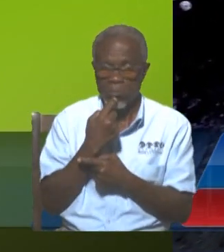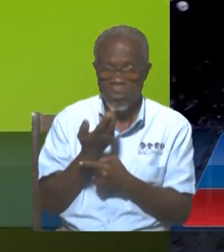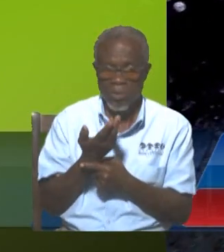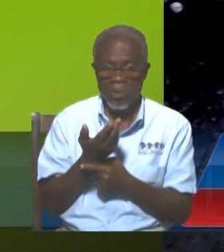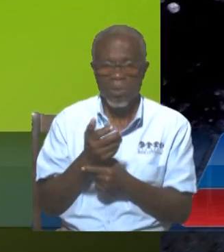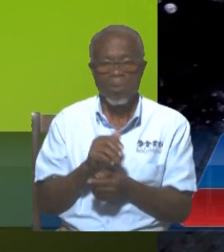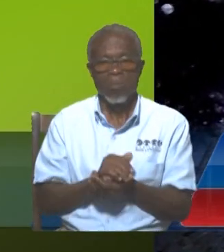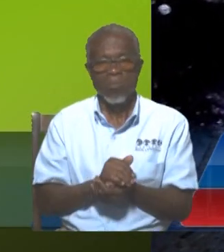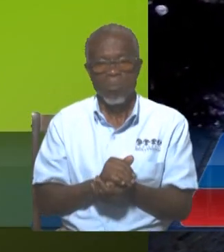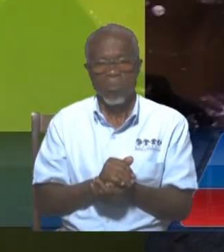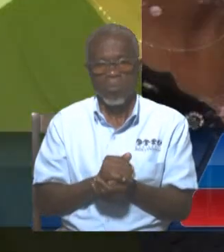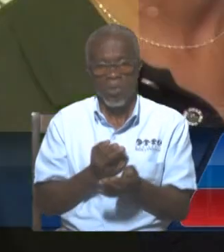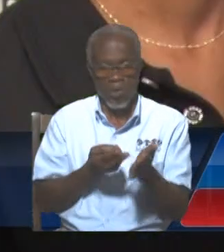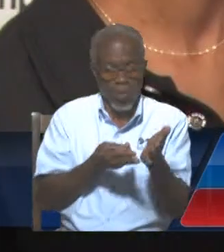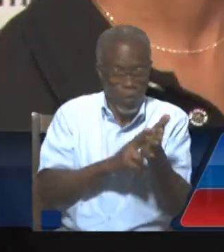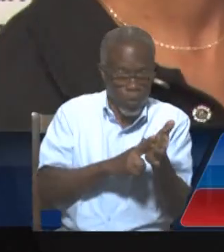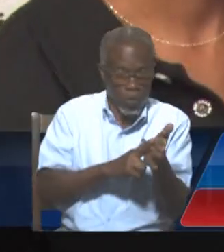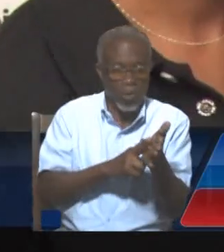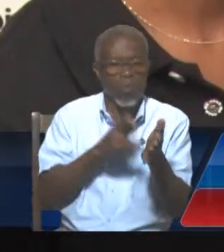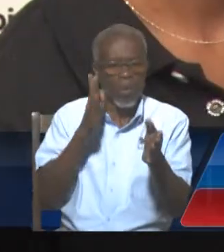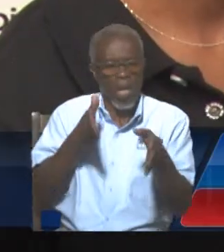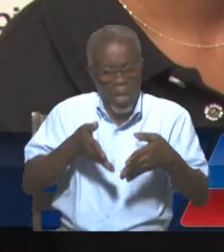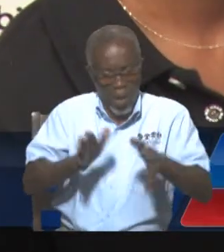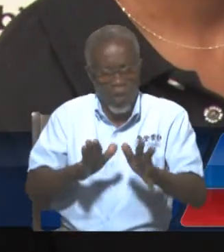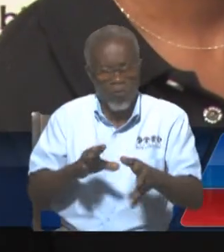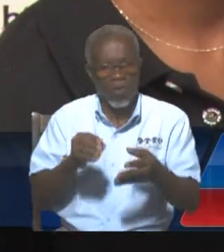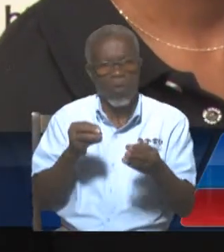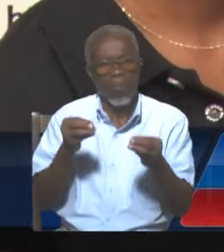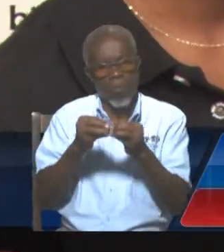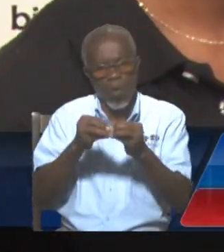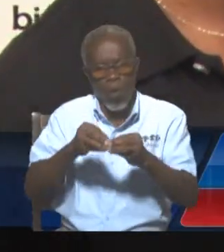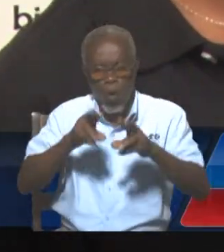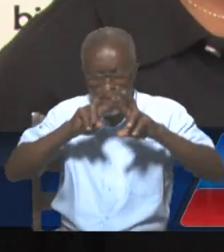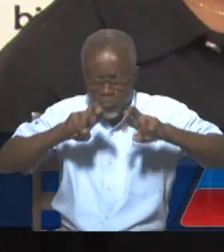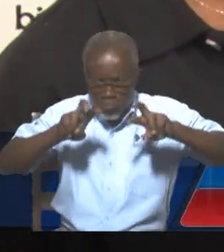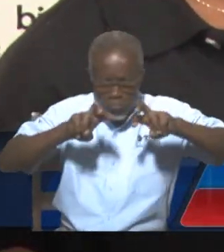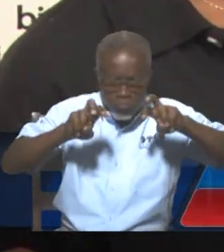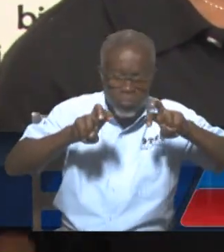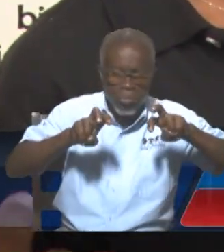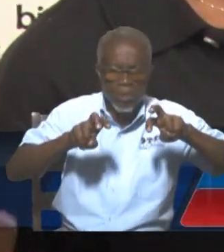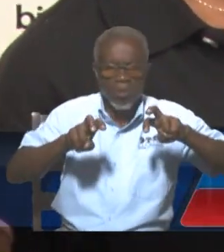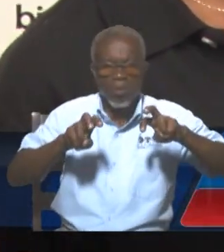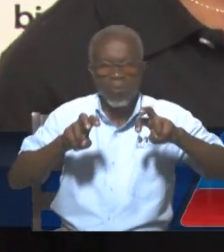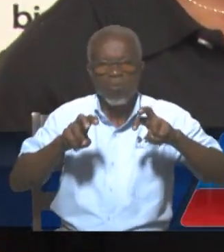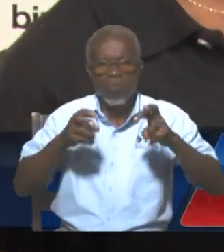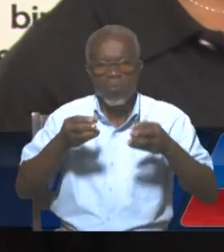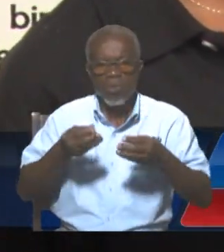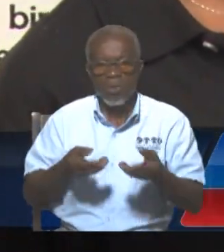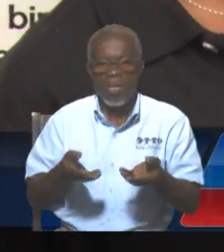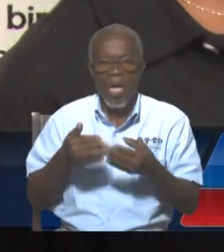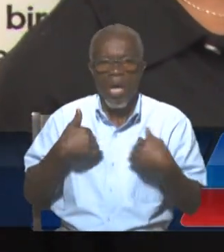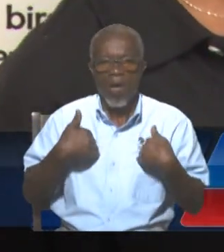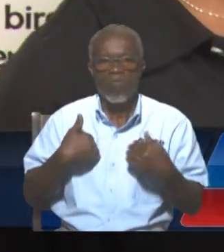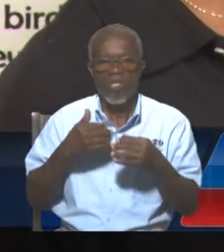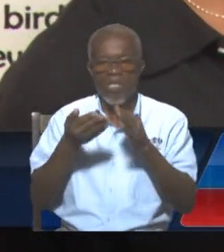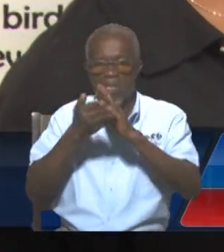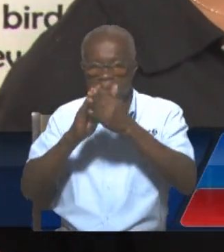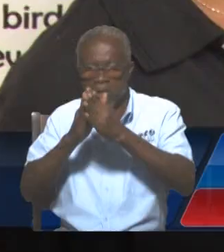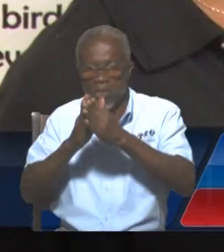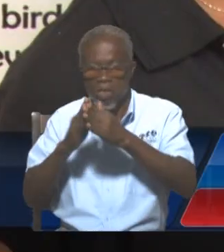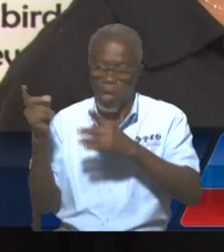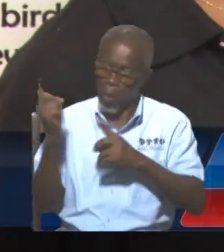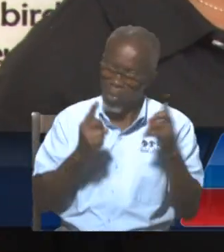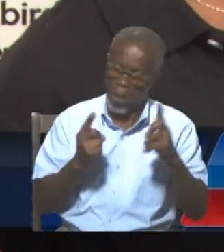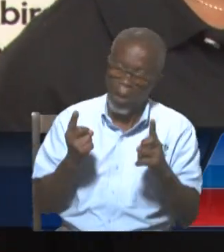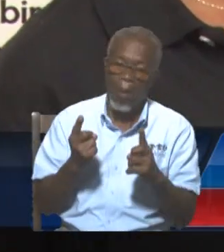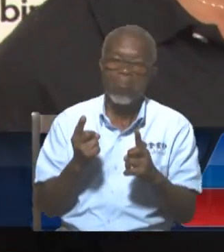studies. There's so much biodiversity in this area, and I wanted to say that not only are we getting the community involved and raising awareness of that, the data, as a